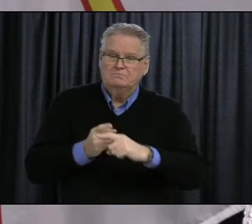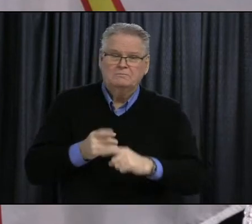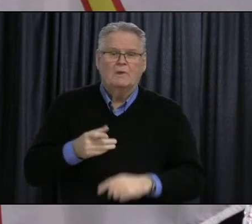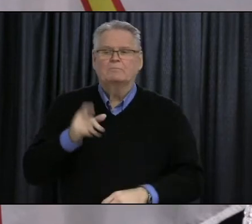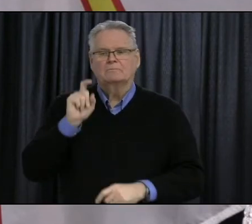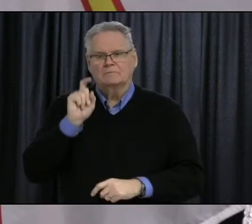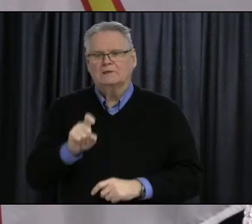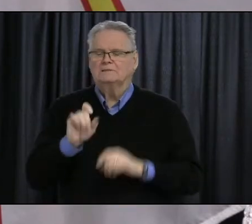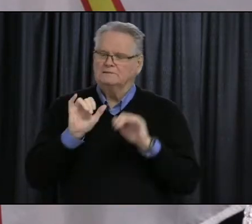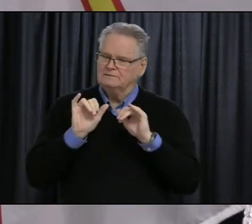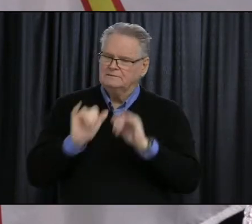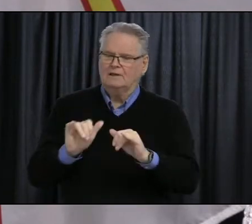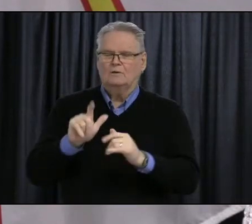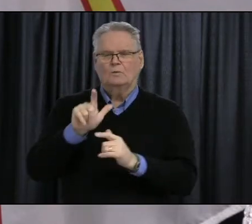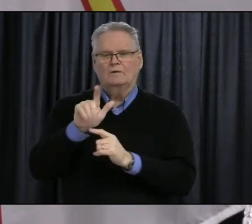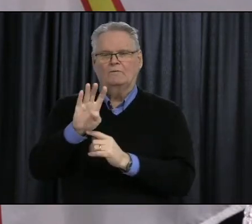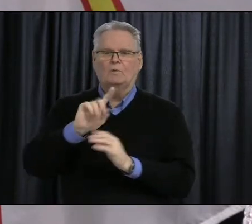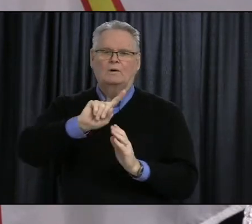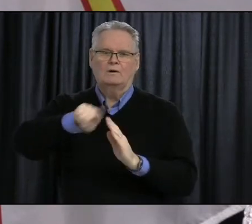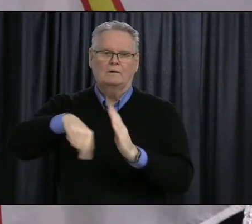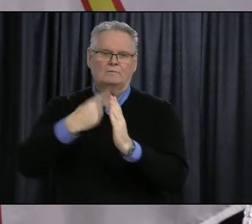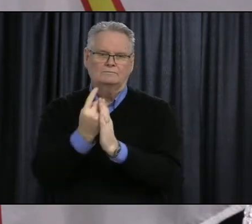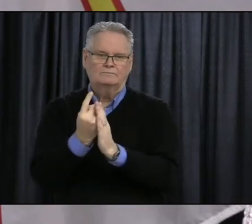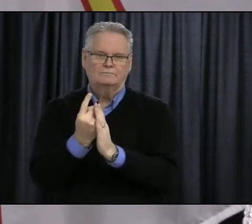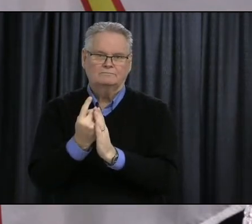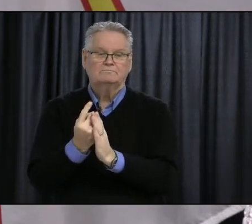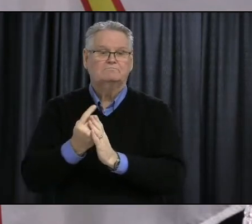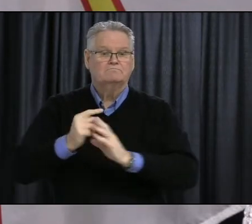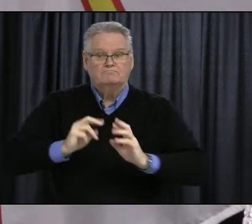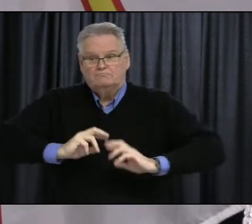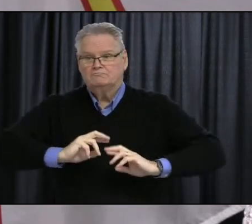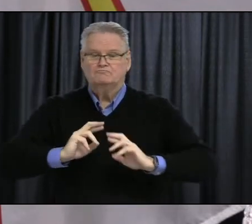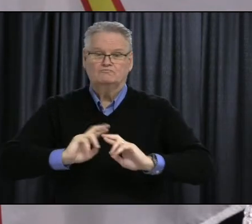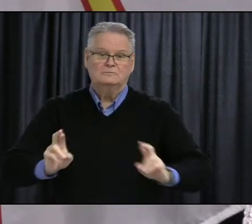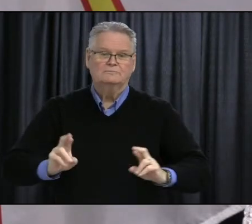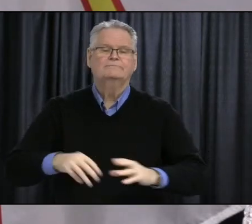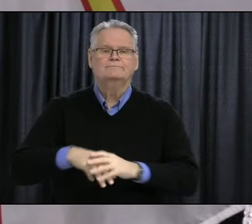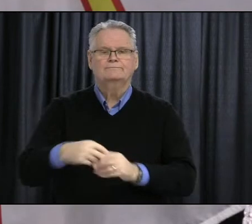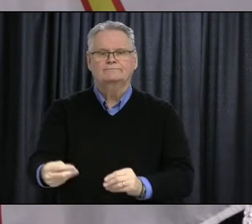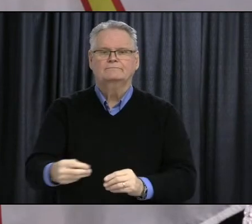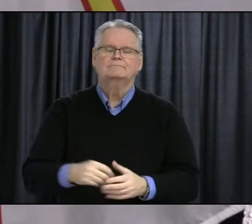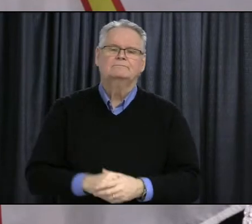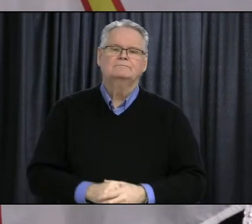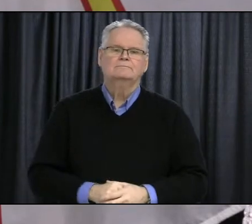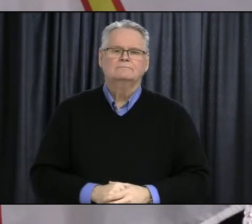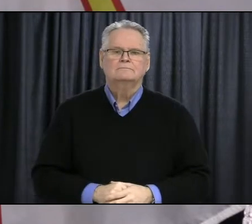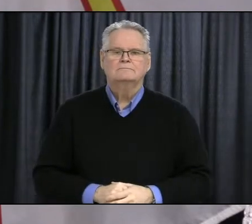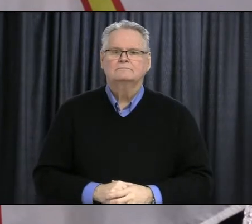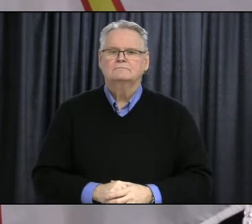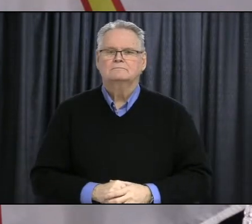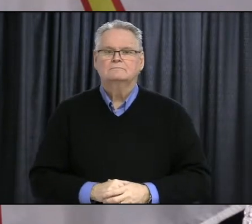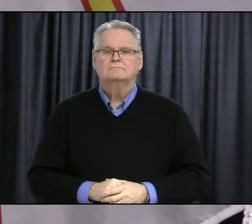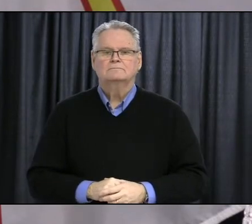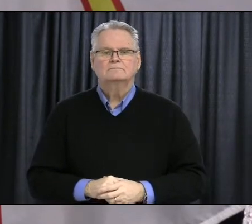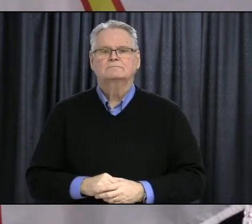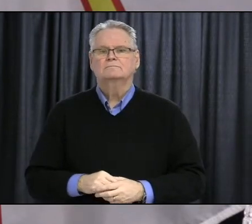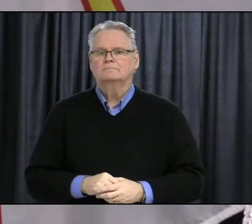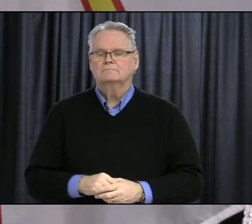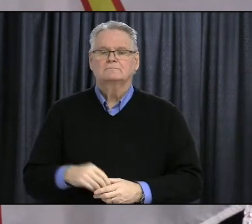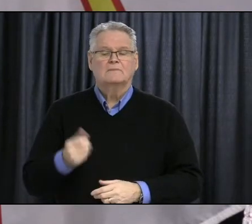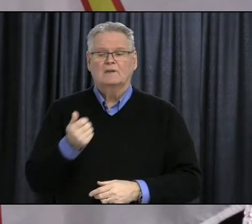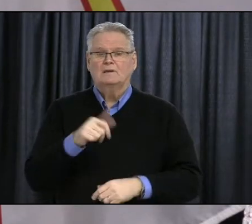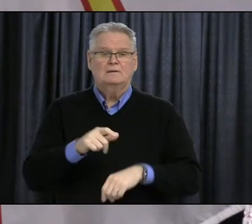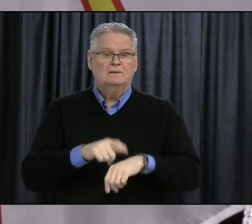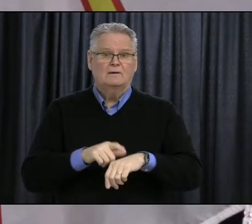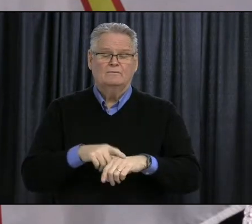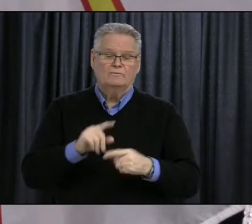to gatherings, everyone needs to be mindful of the potential risks and consequences for themselves and their family. And aside from the most significant risk